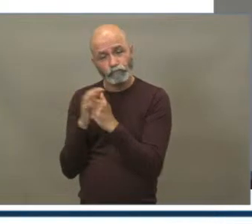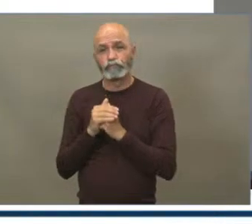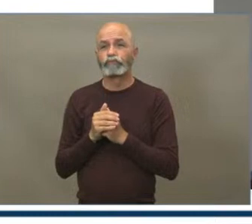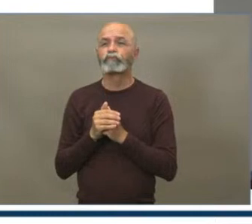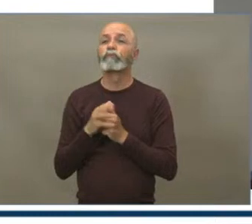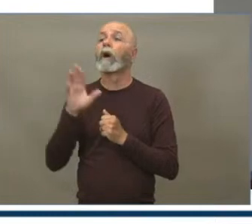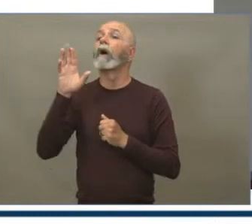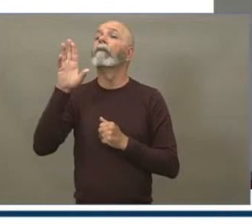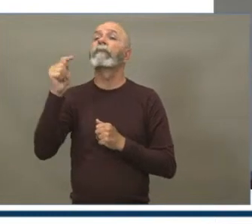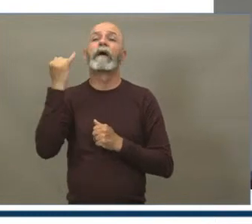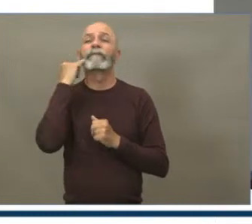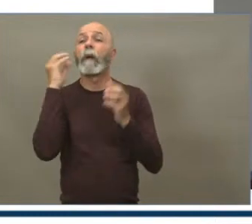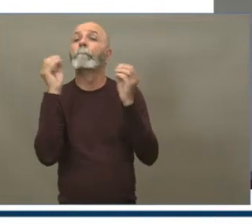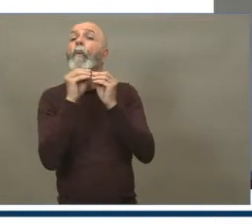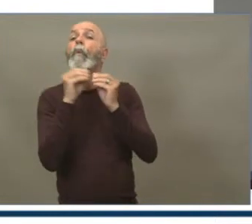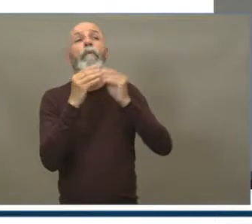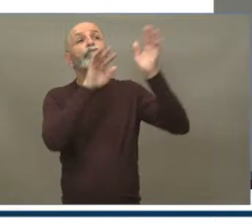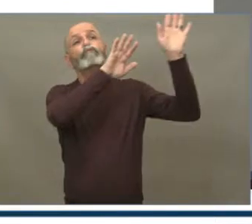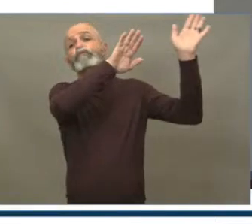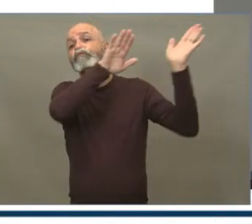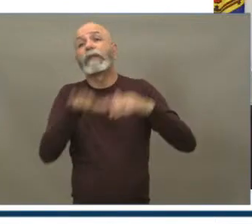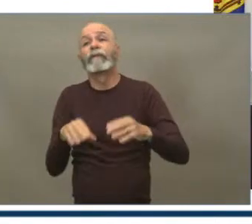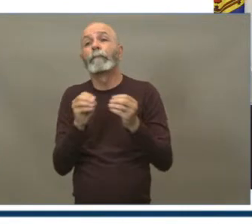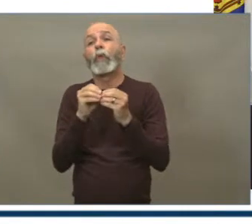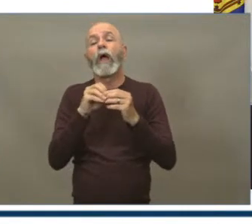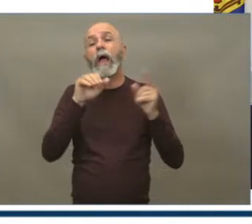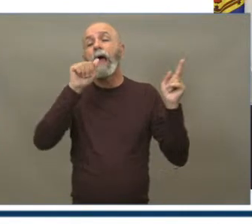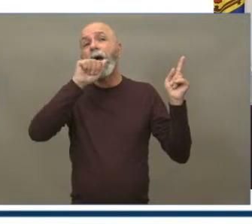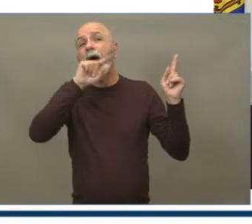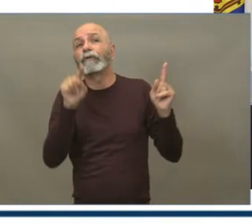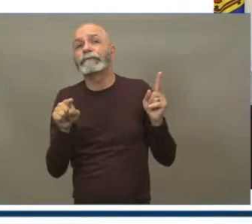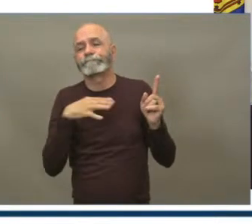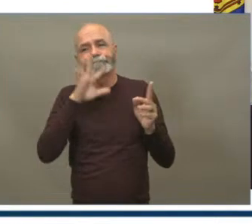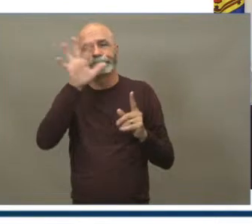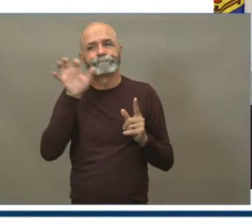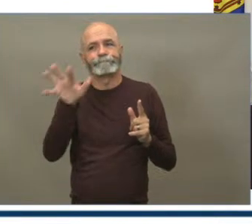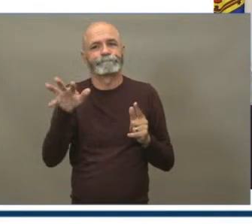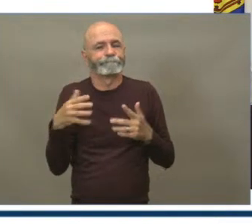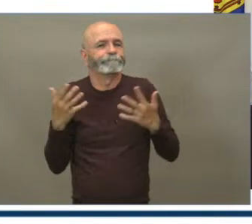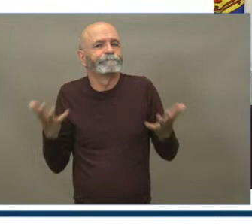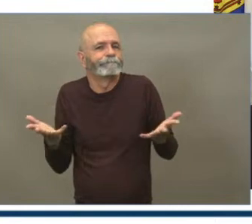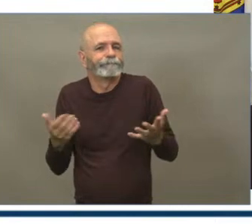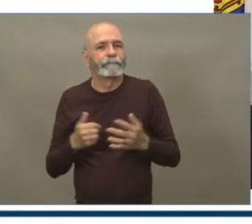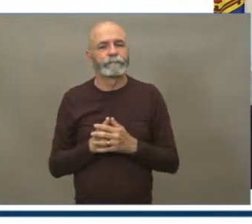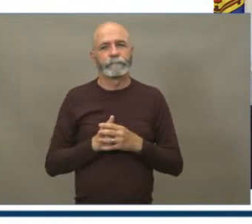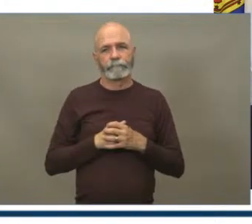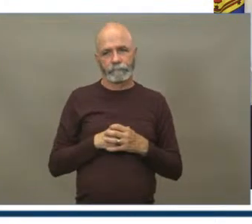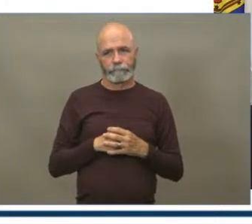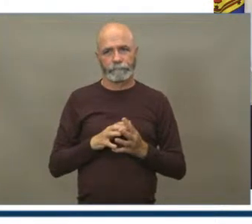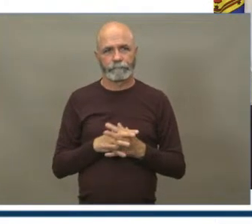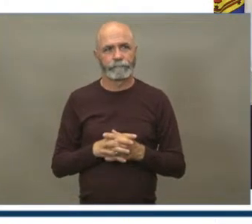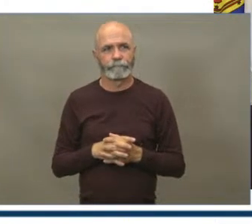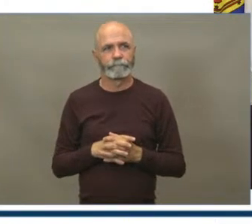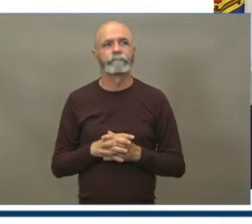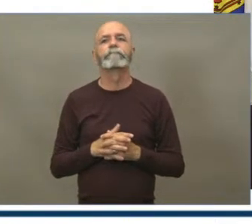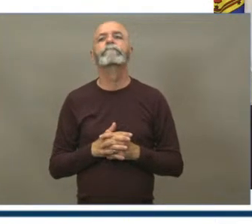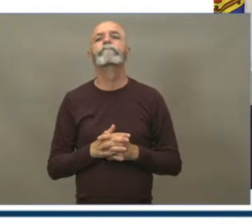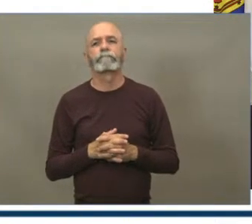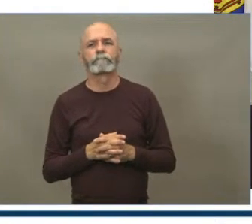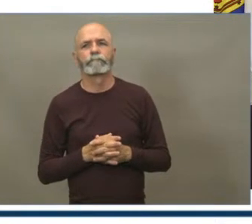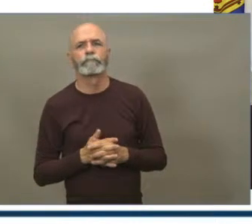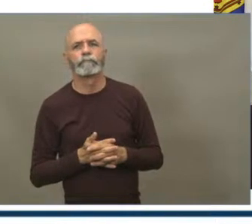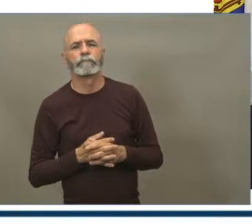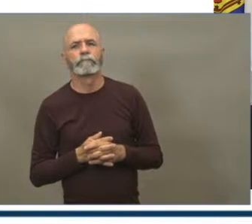AstraZeneca vaccine at this point in time. Go ahead with your follow-up, Marika. Thank you. We do, though. We know that more than